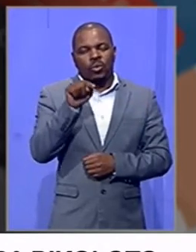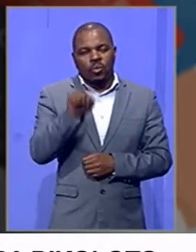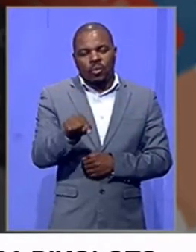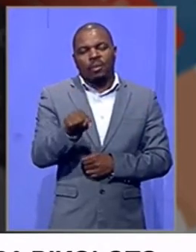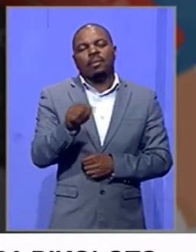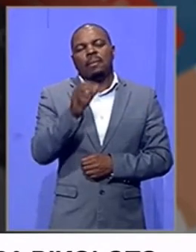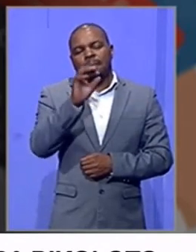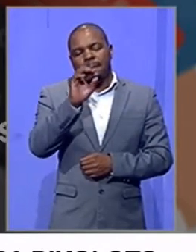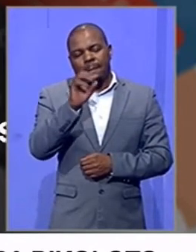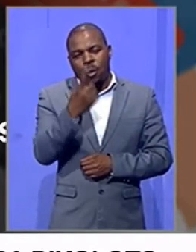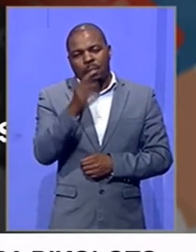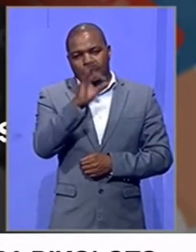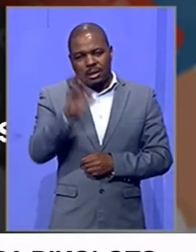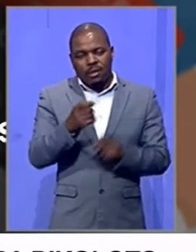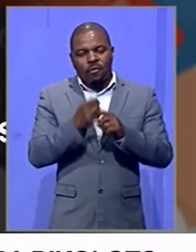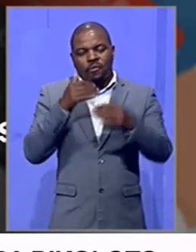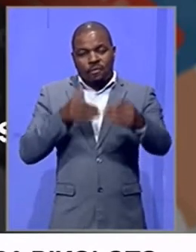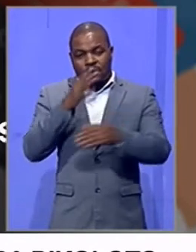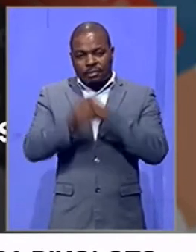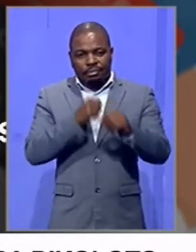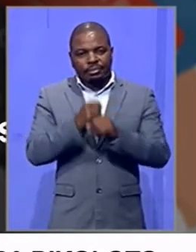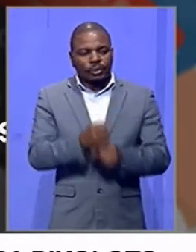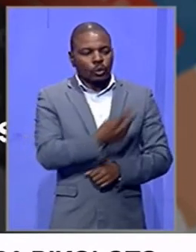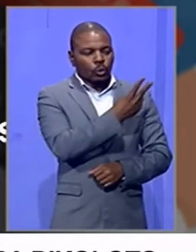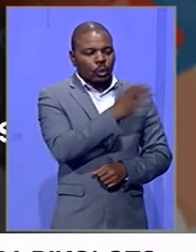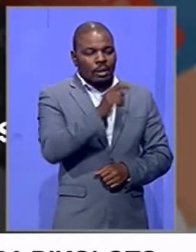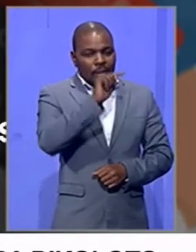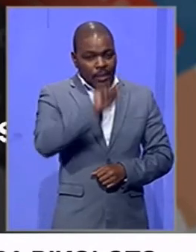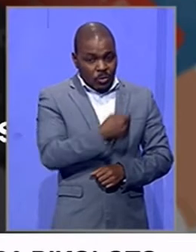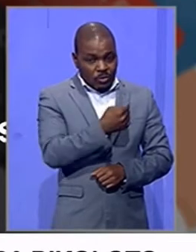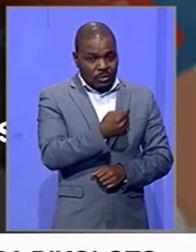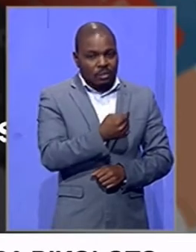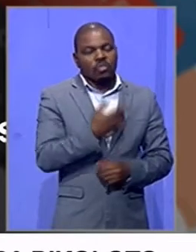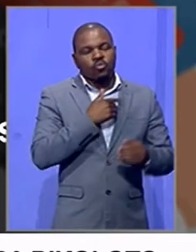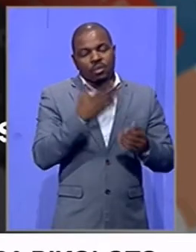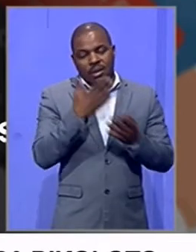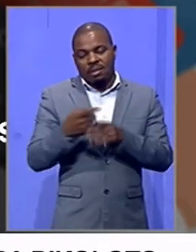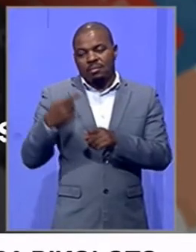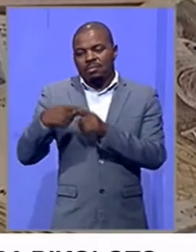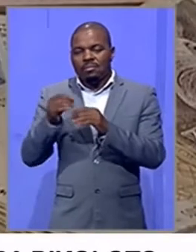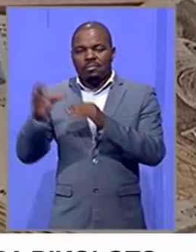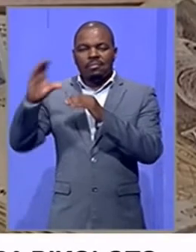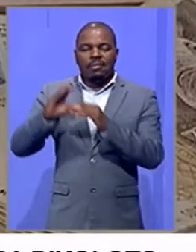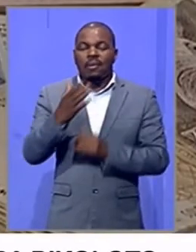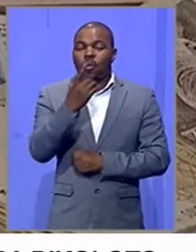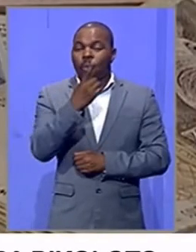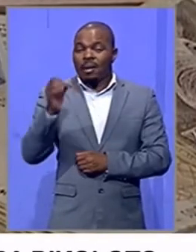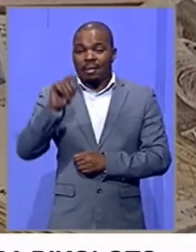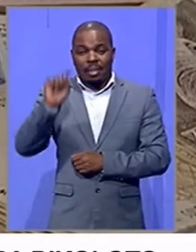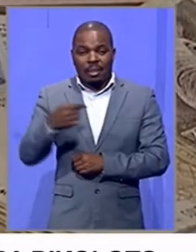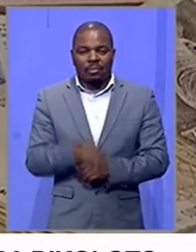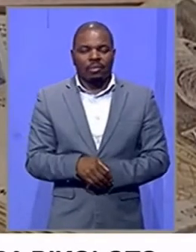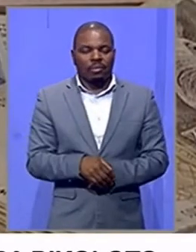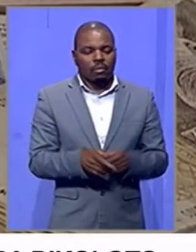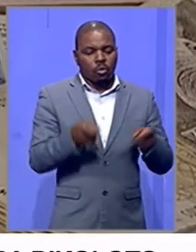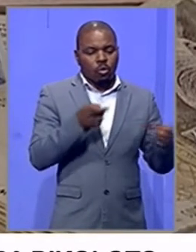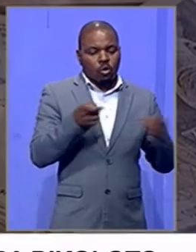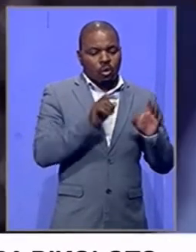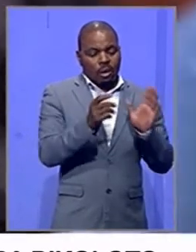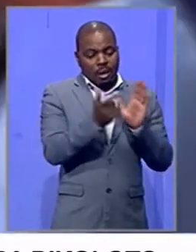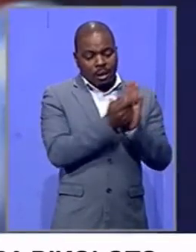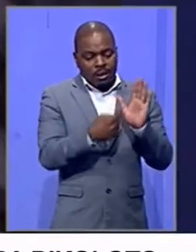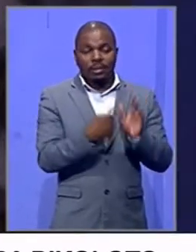dilemo tse 5. Athe ha o kadima 200,000 teng o ka iphumana o lefa 100,000 ka hodimo. Molao wa taolo ya dikoloto o dumela hore